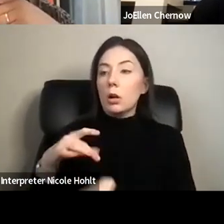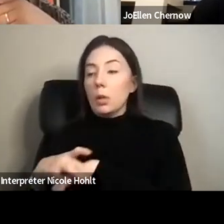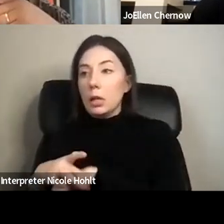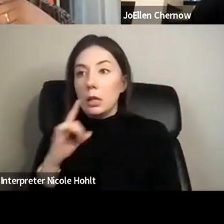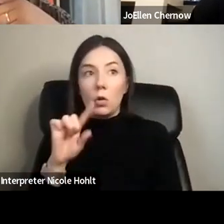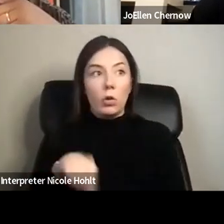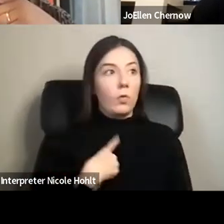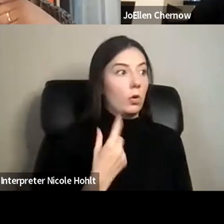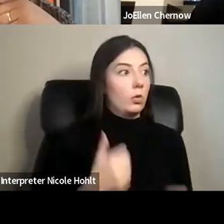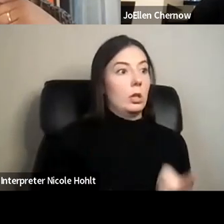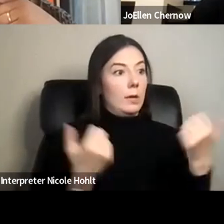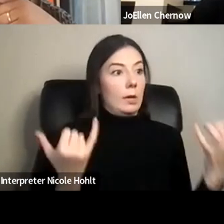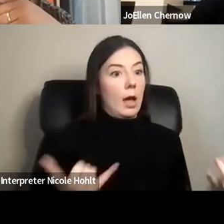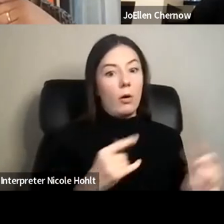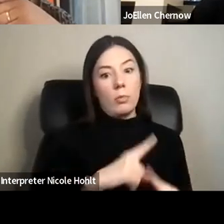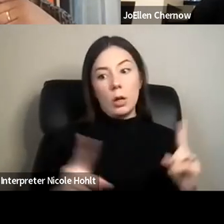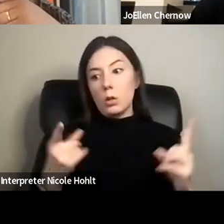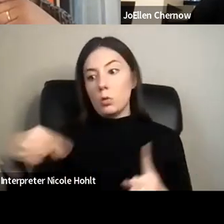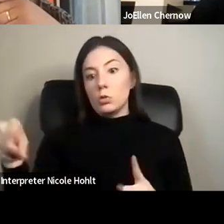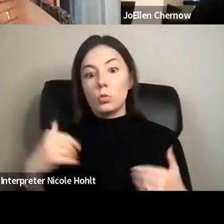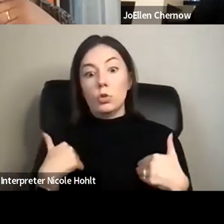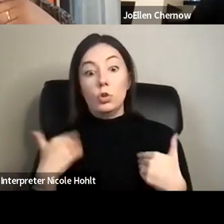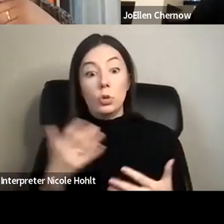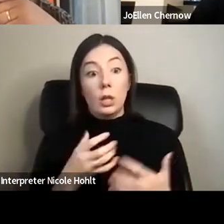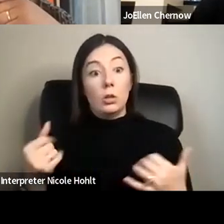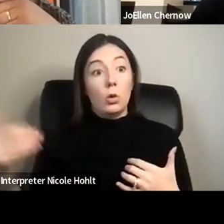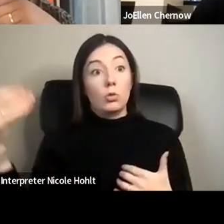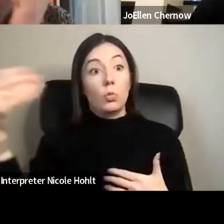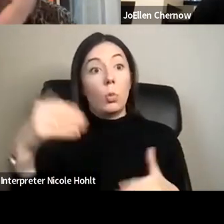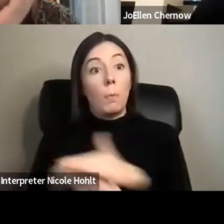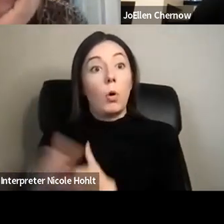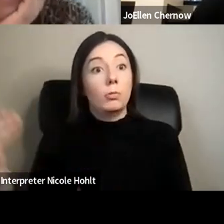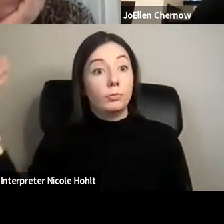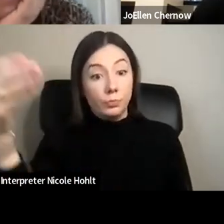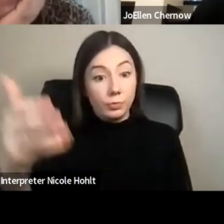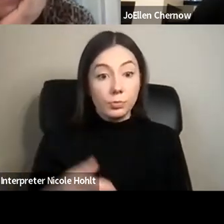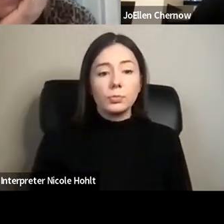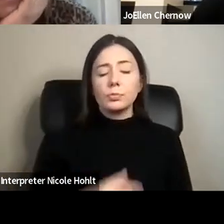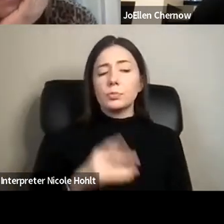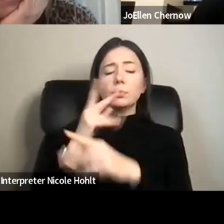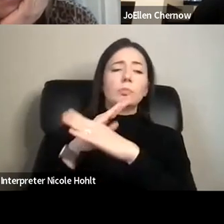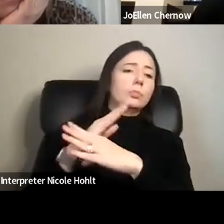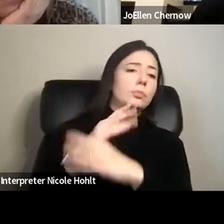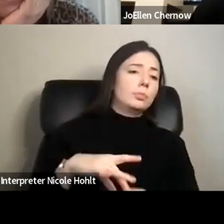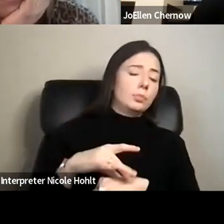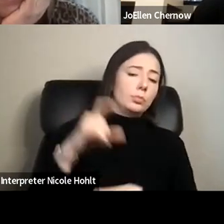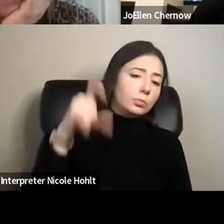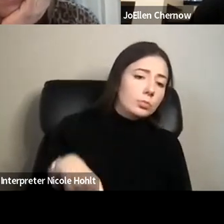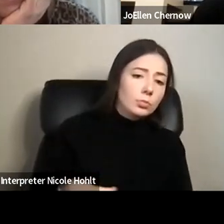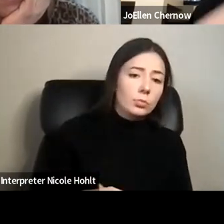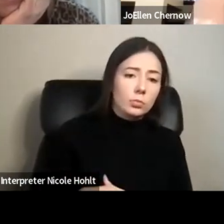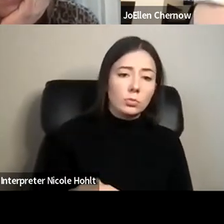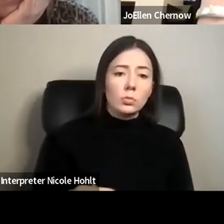also, like Nataki said, you know, the youth and those who will come. Workers' rights fit into that future proofing system